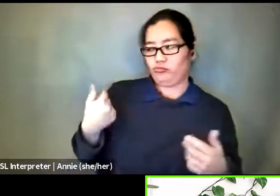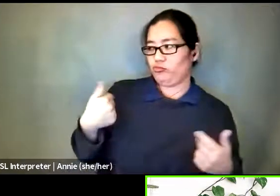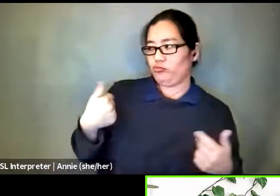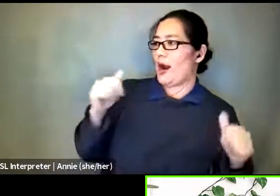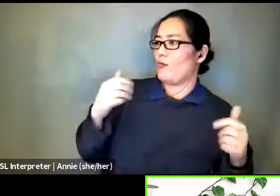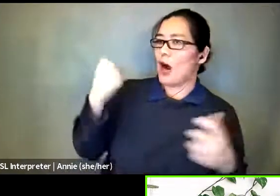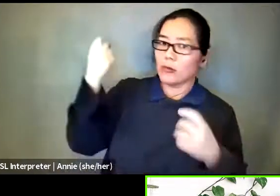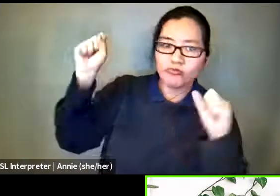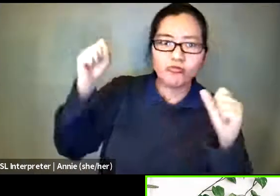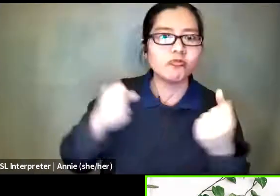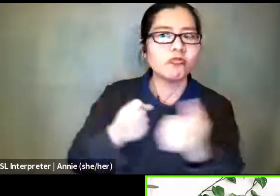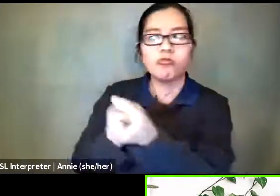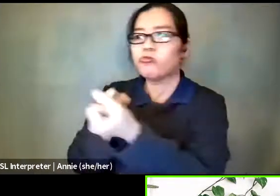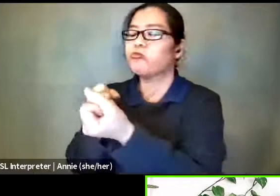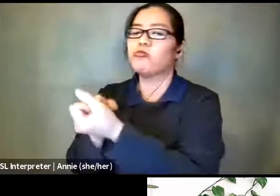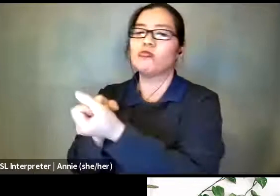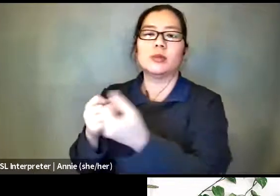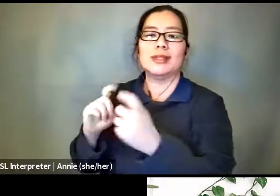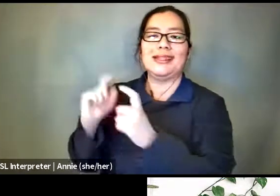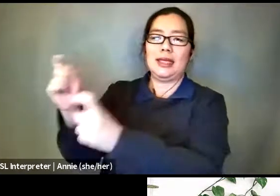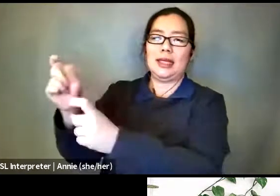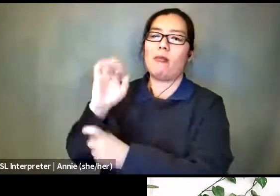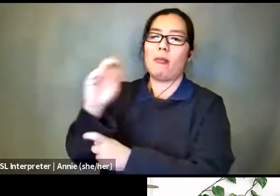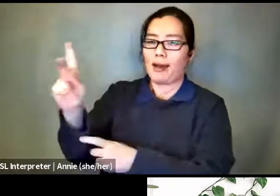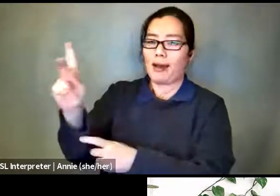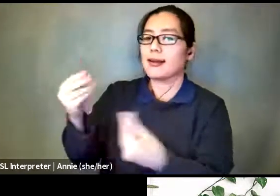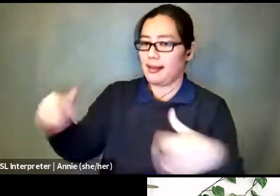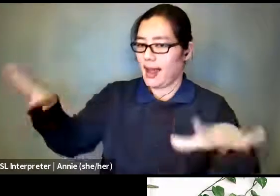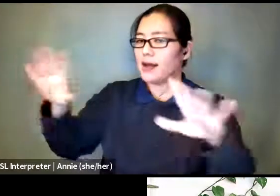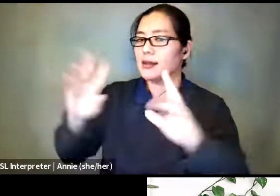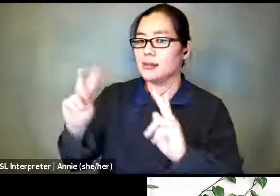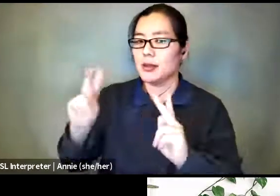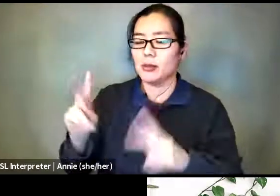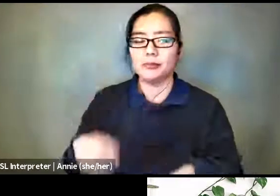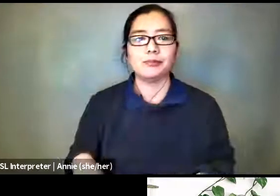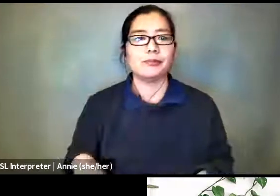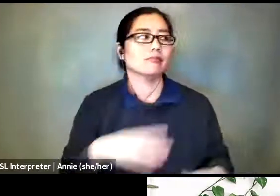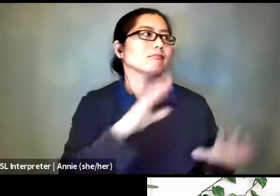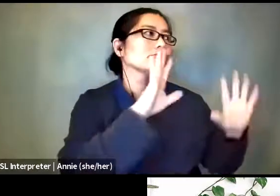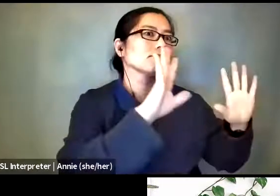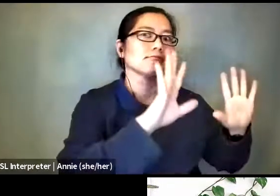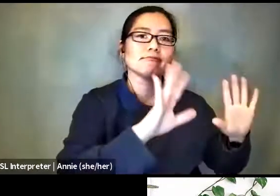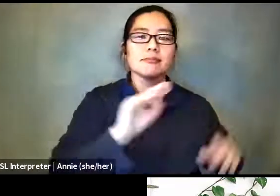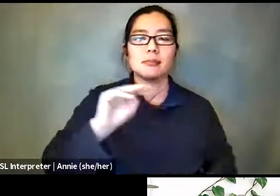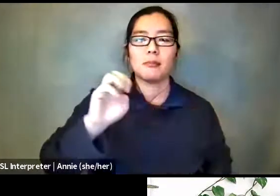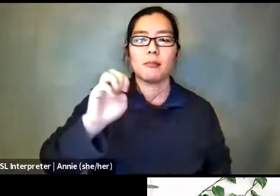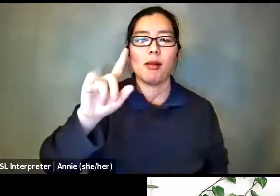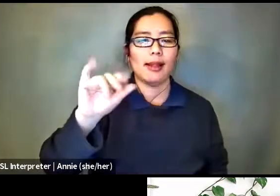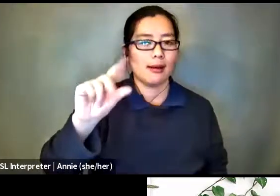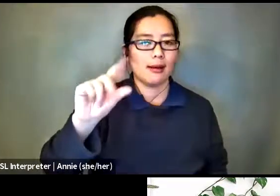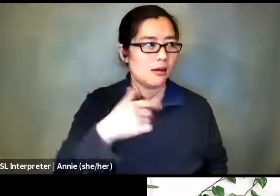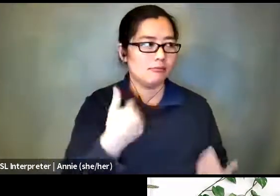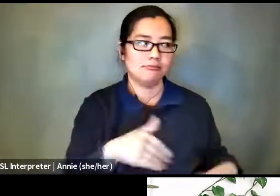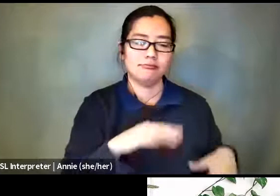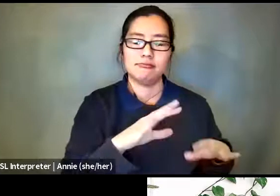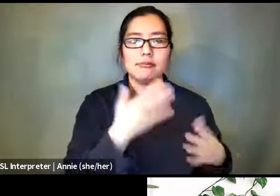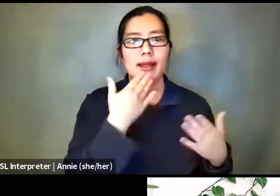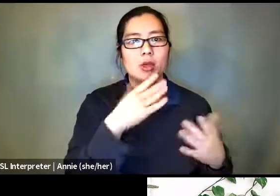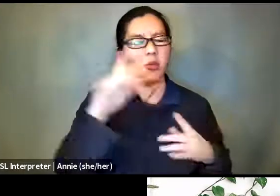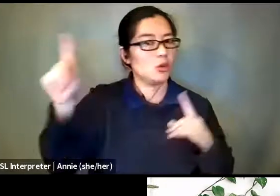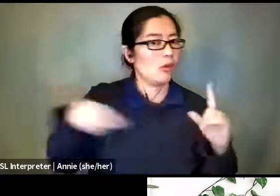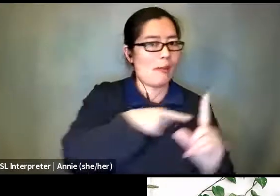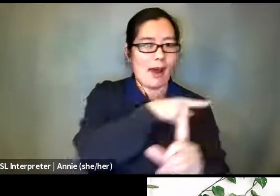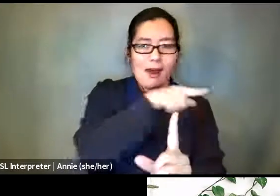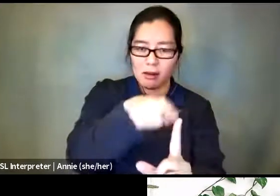lands. Thank you. Awesome. Awesome. And I want to circle back to that. I just wanted a few logistics before we